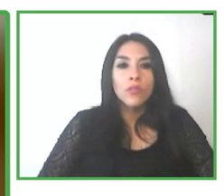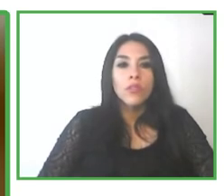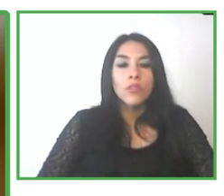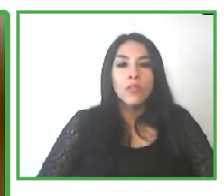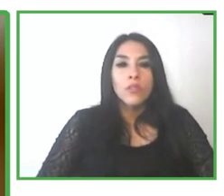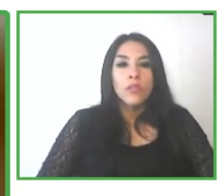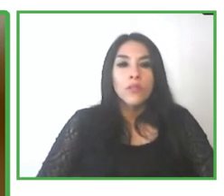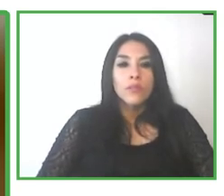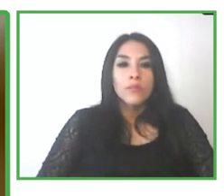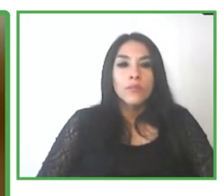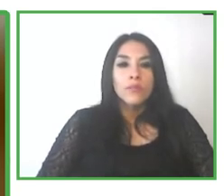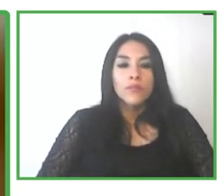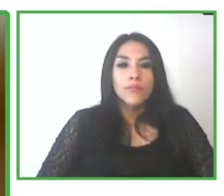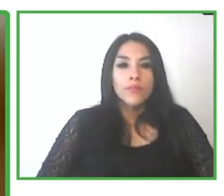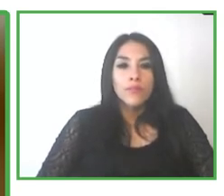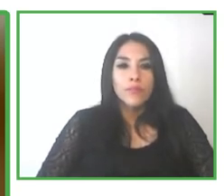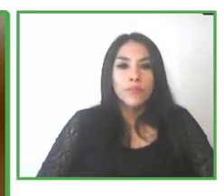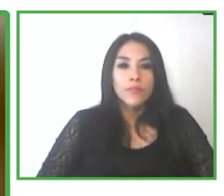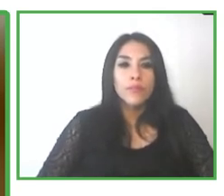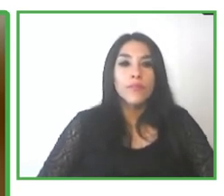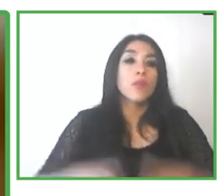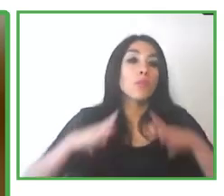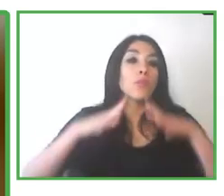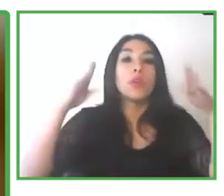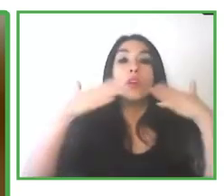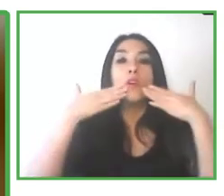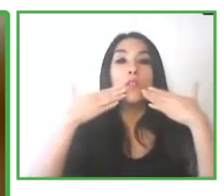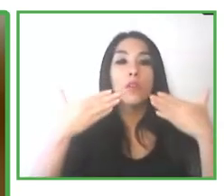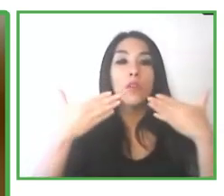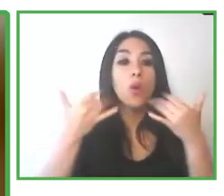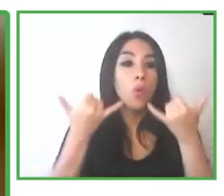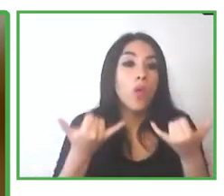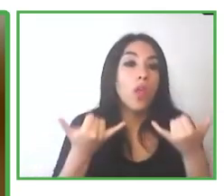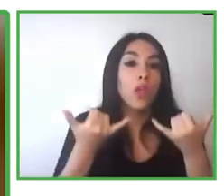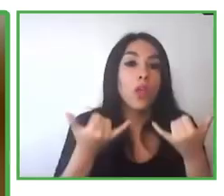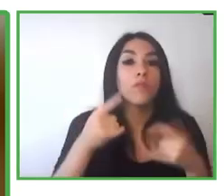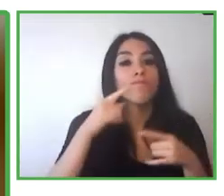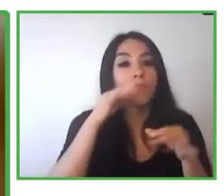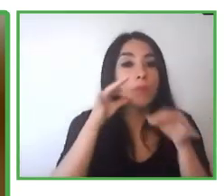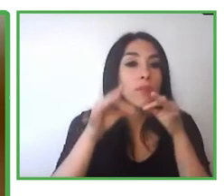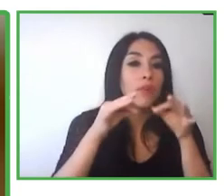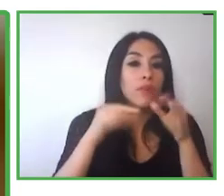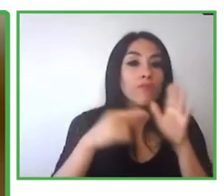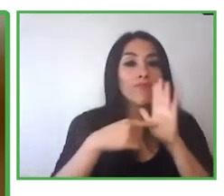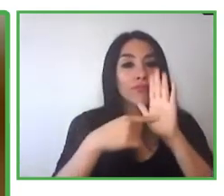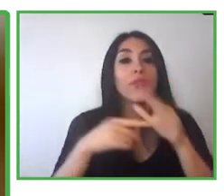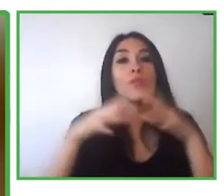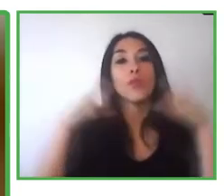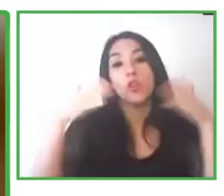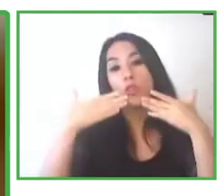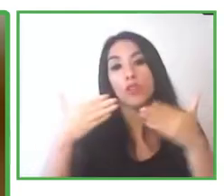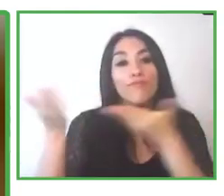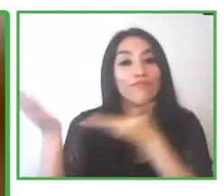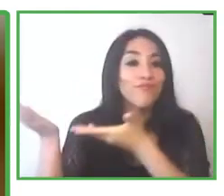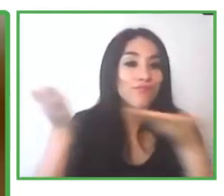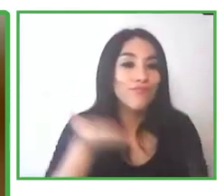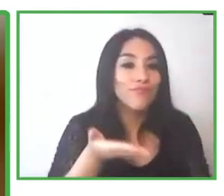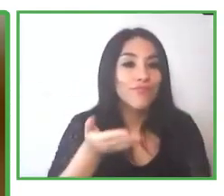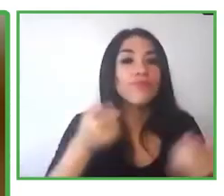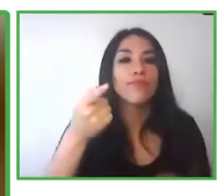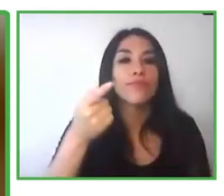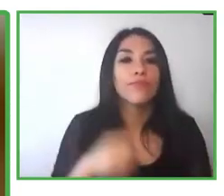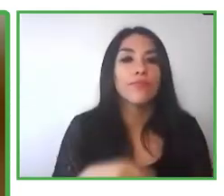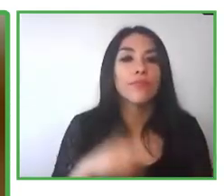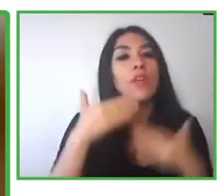Muchas gracias por la presentación. Thank you so much for that introduction and for the opportunity to present in this forum